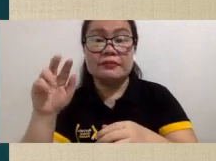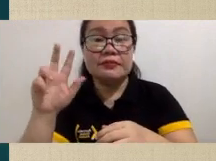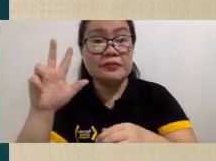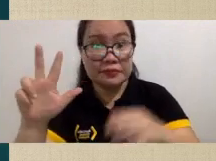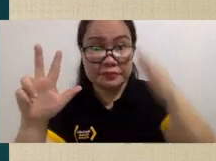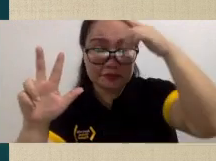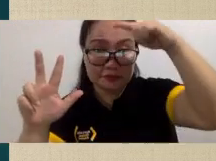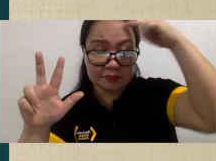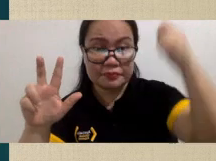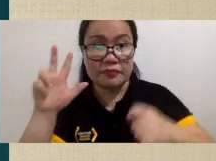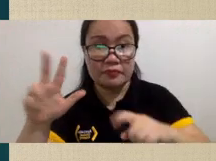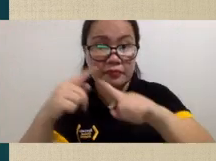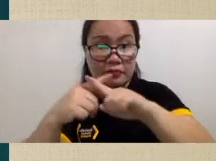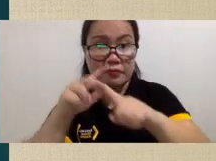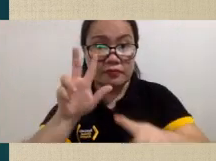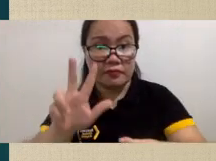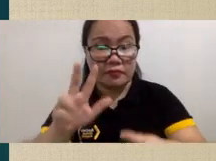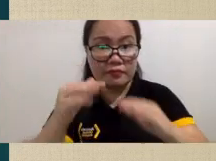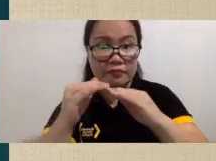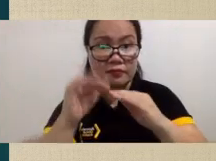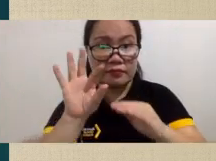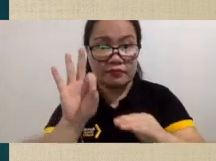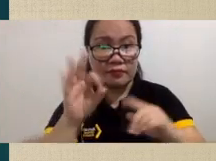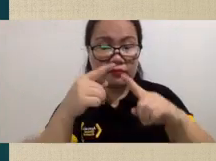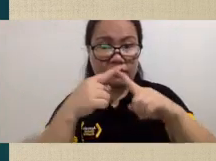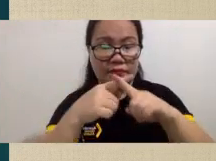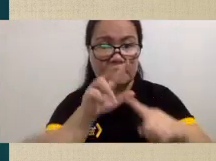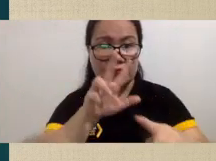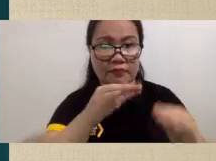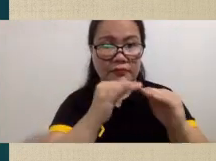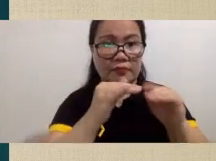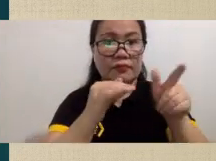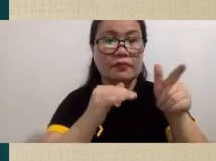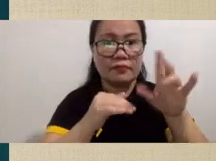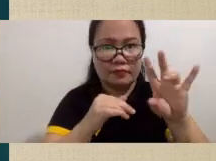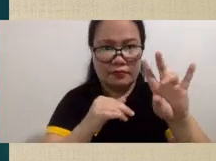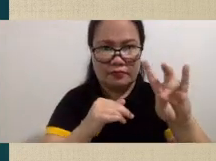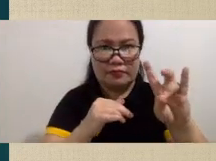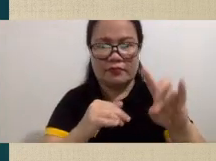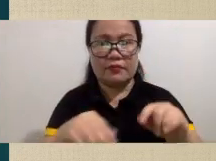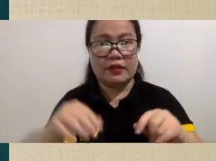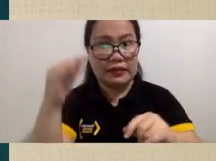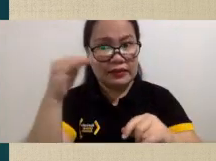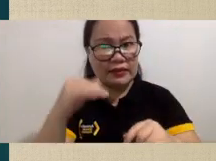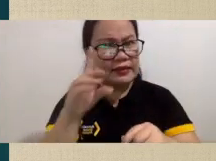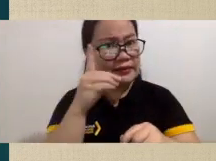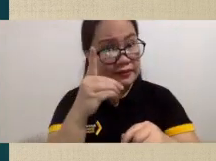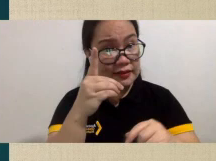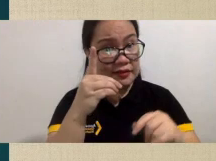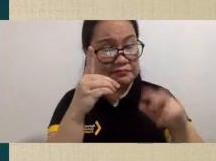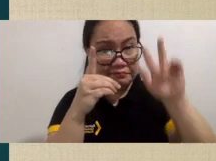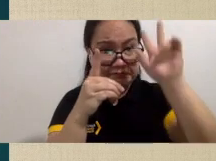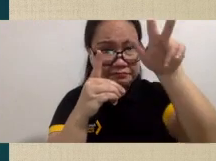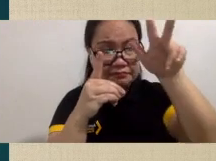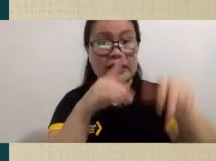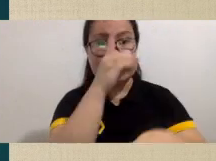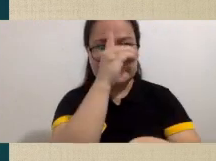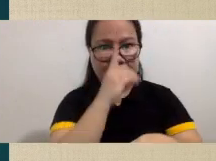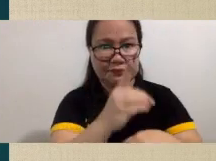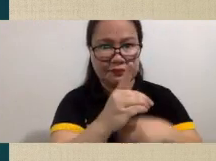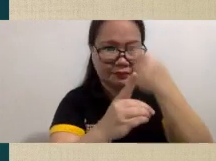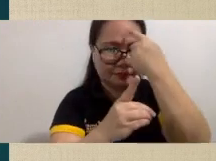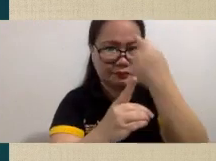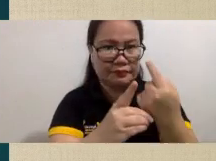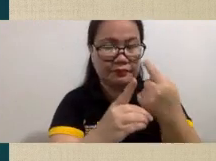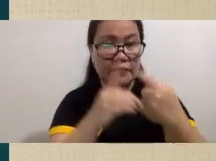3 times 3, 9 times 3, it's 27. And then c na lang kasi c cube lang naman yon. And then sa d, so since d cube